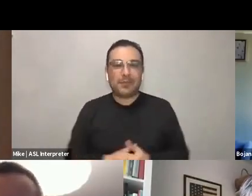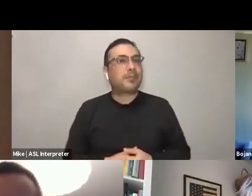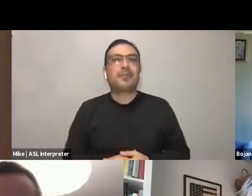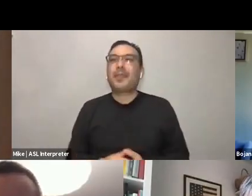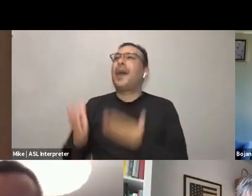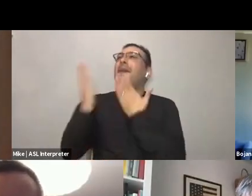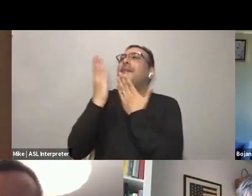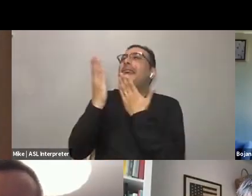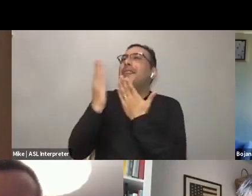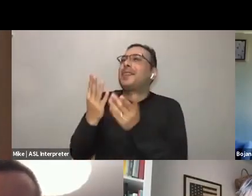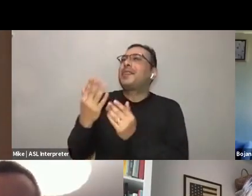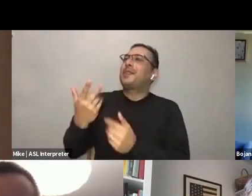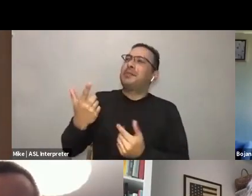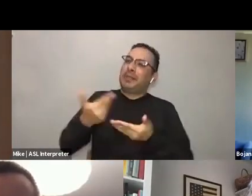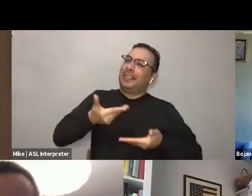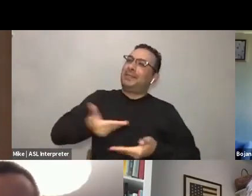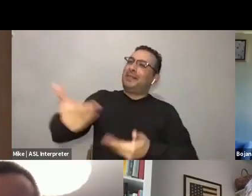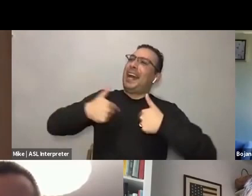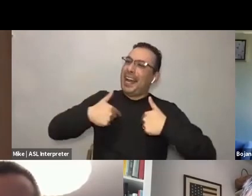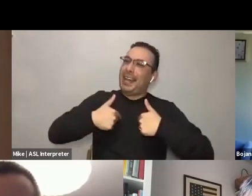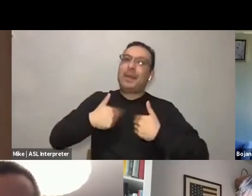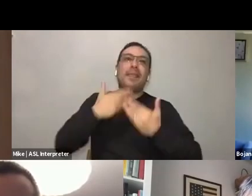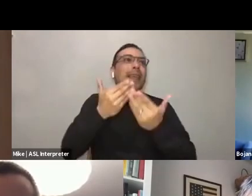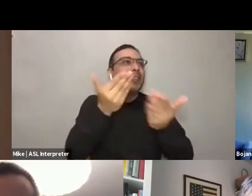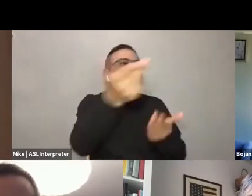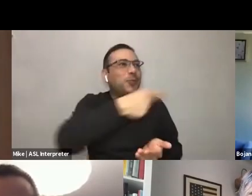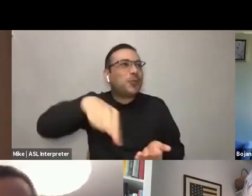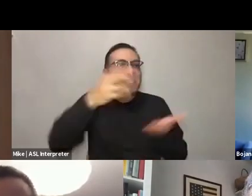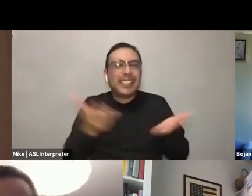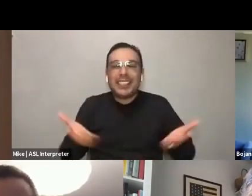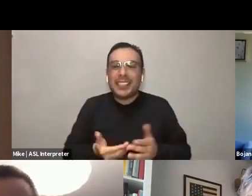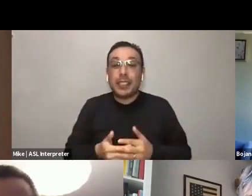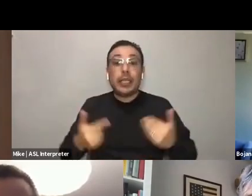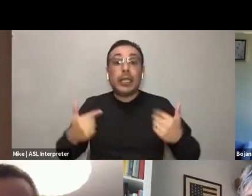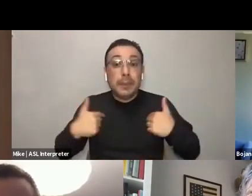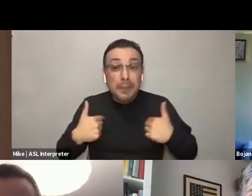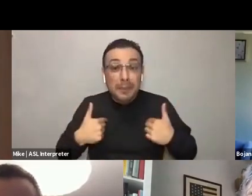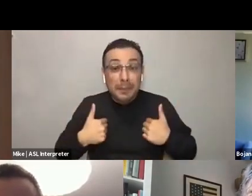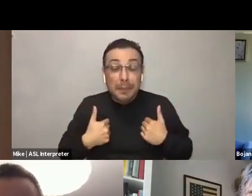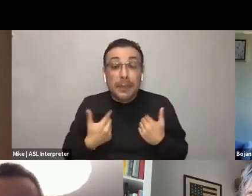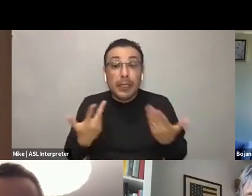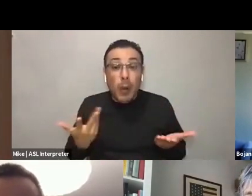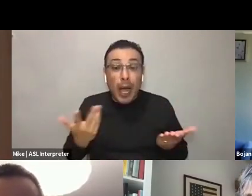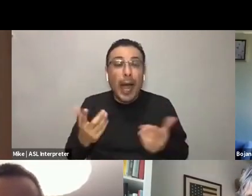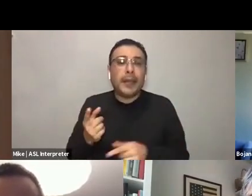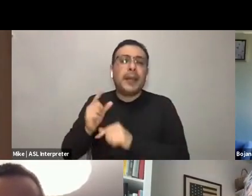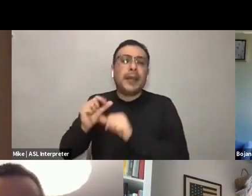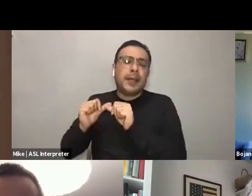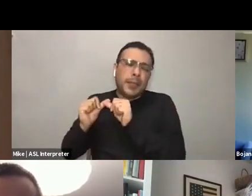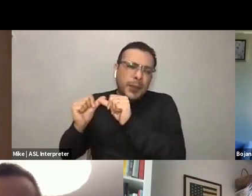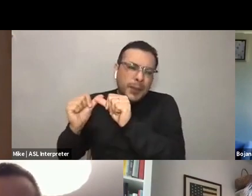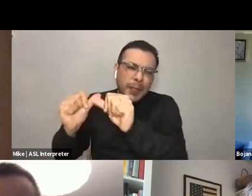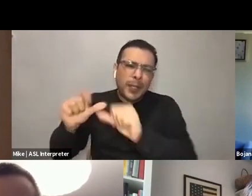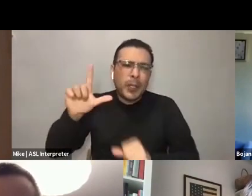for everyone else who's here today. I want to tell you about myself. I have chronic lupus for over 35